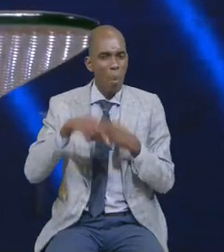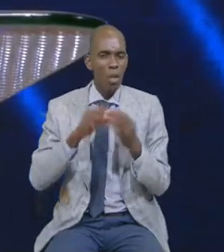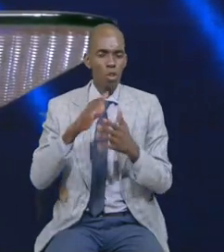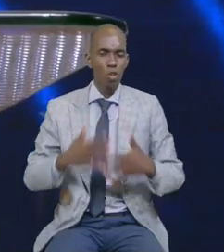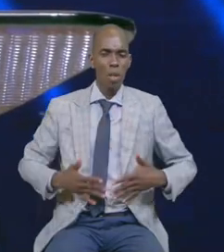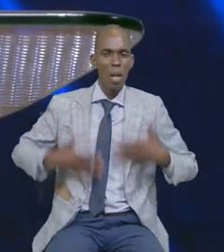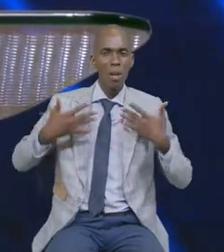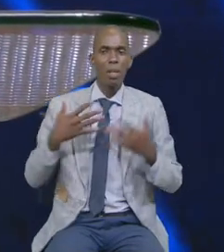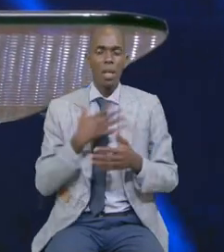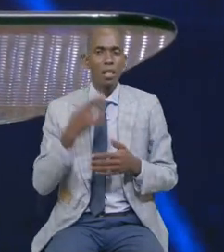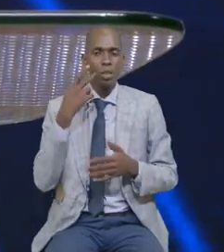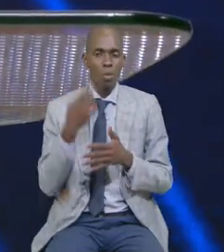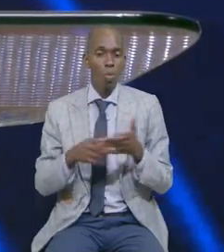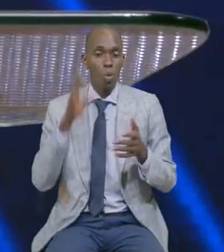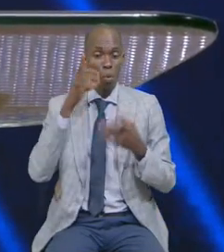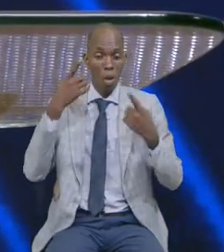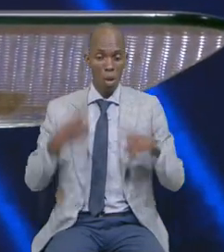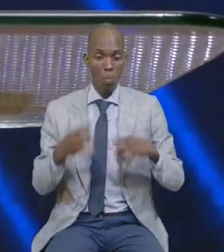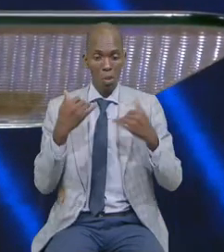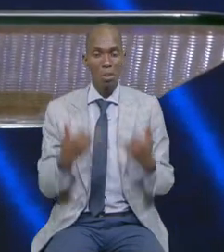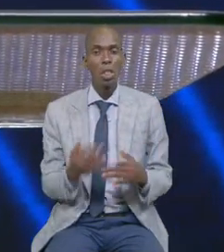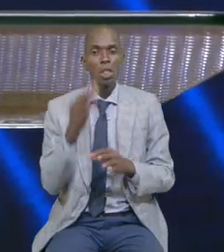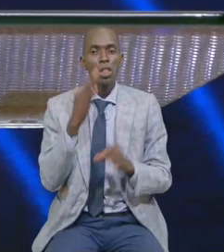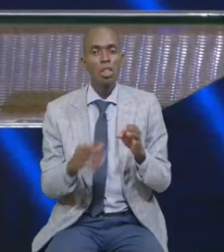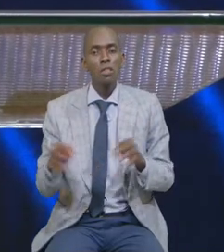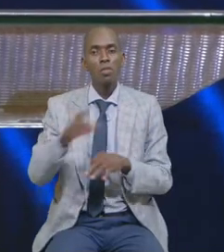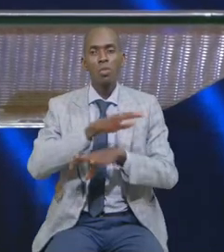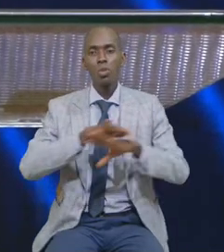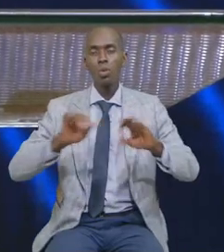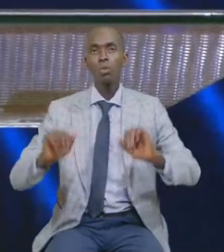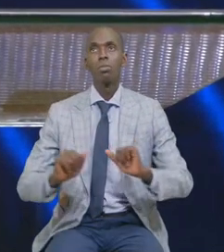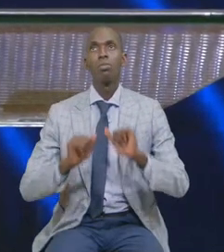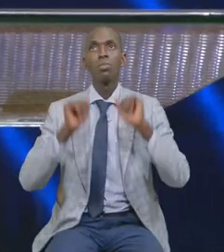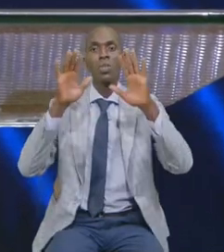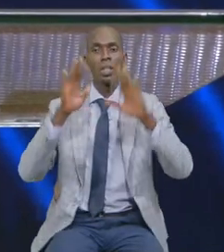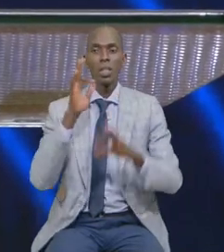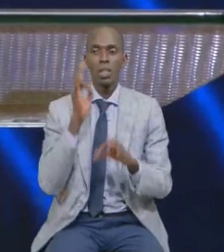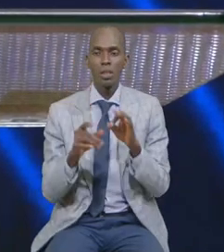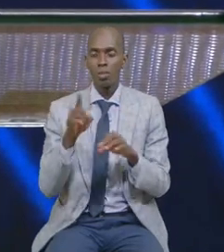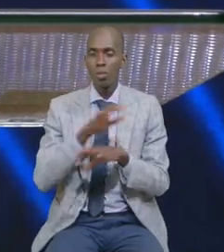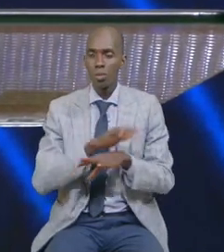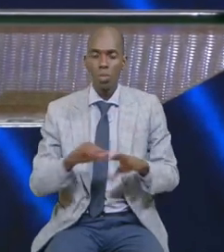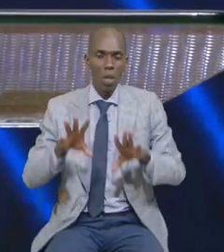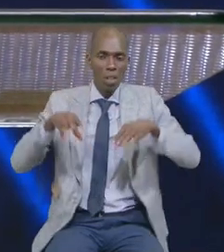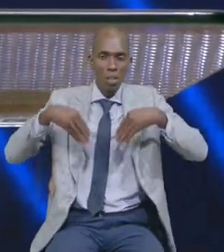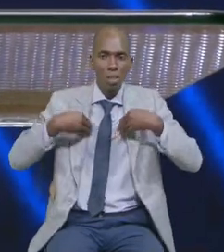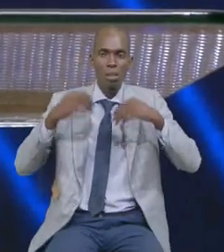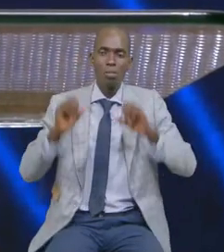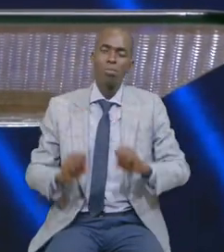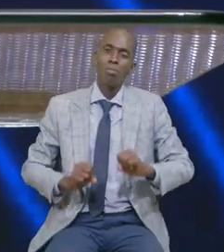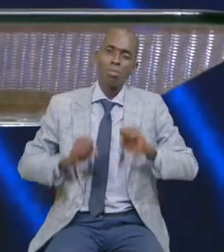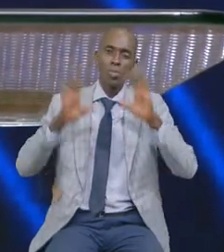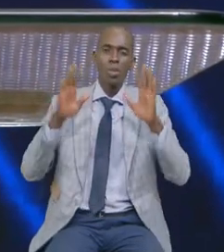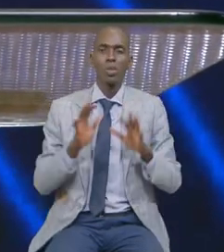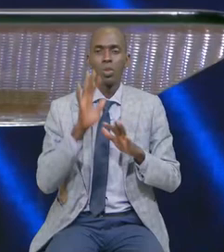will happen now, if you don't surrender, if you don't submit your will,